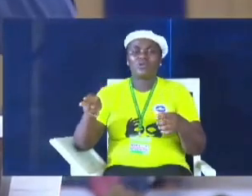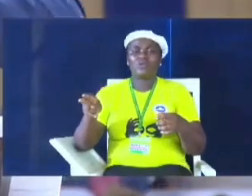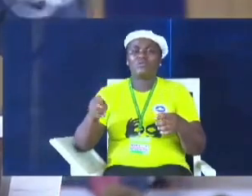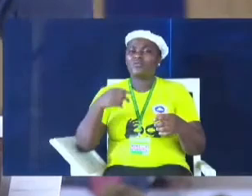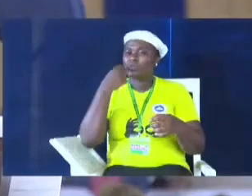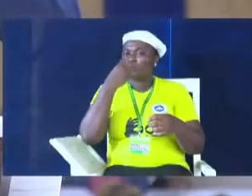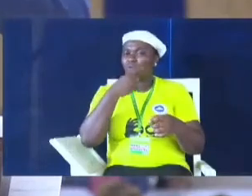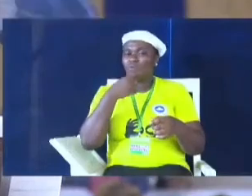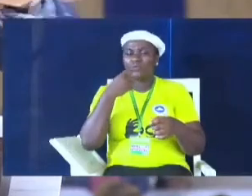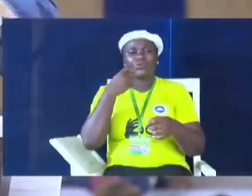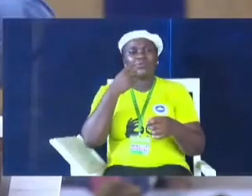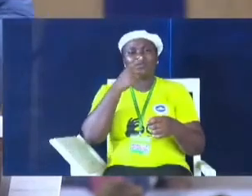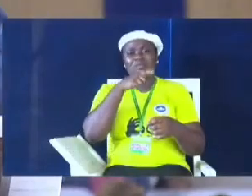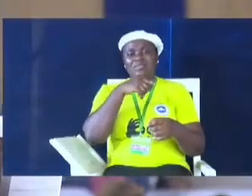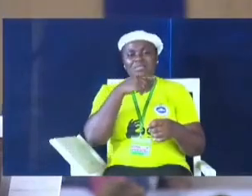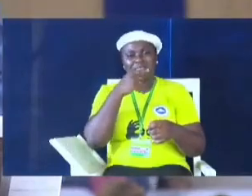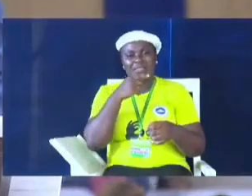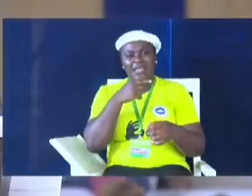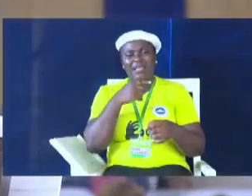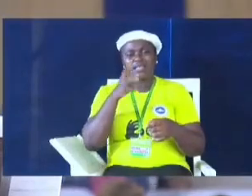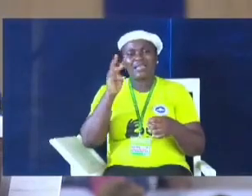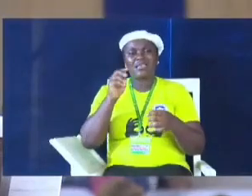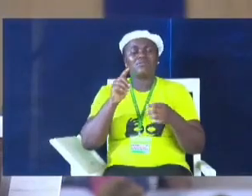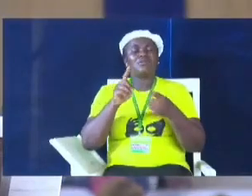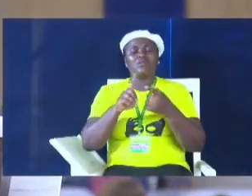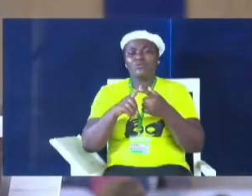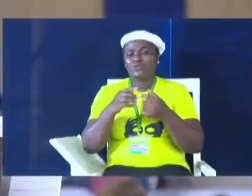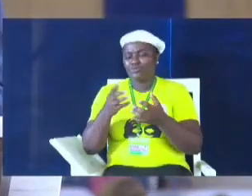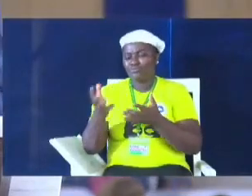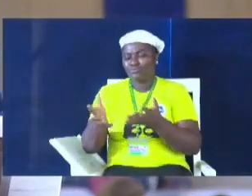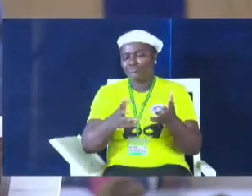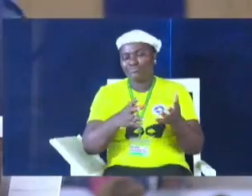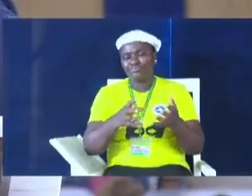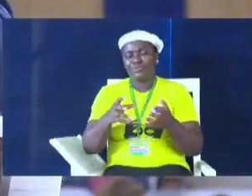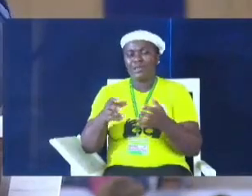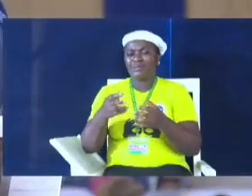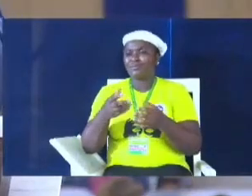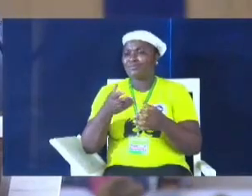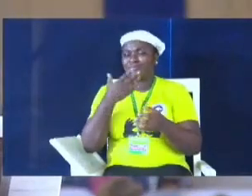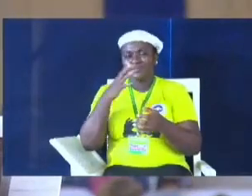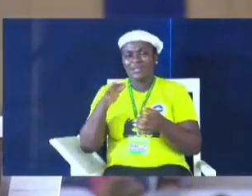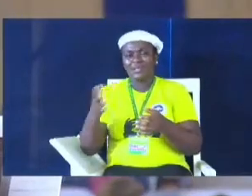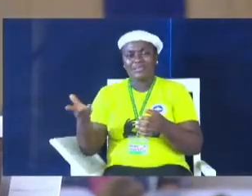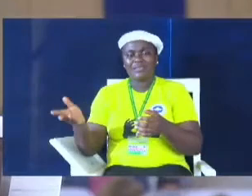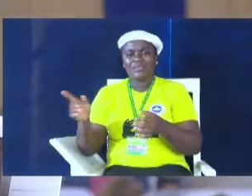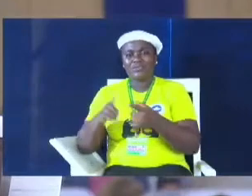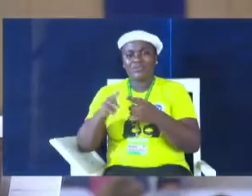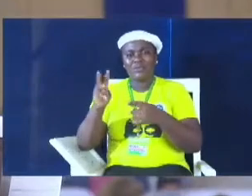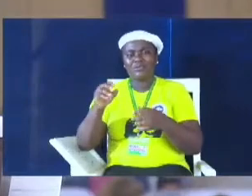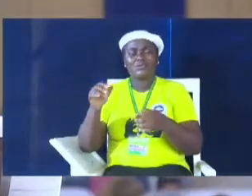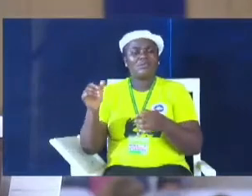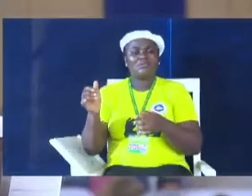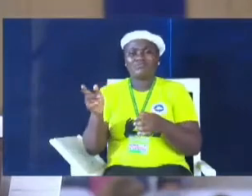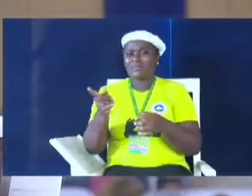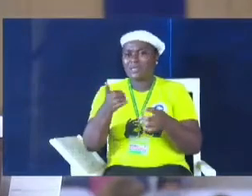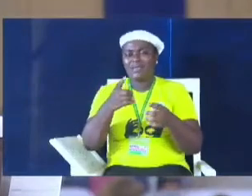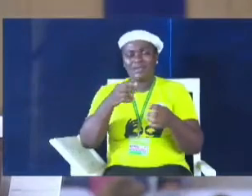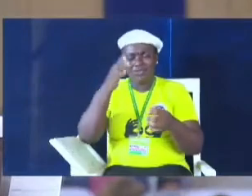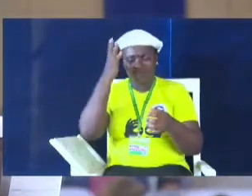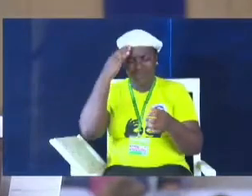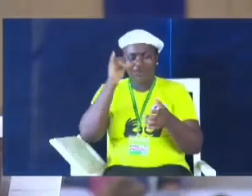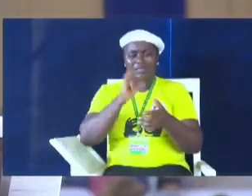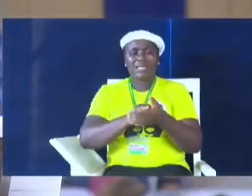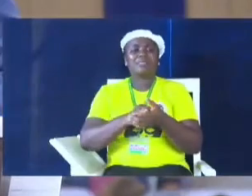who said good riddance to bad rubbish to him, the day arrived that without